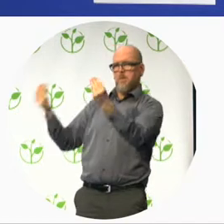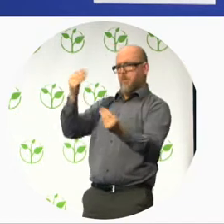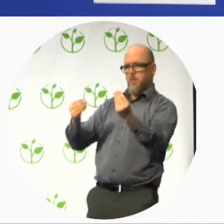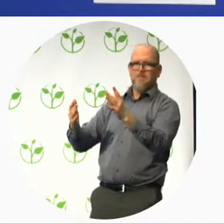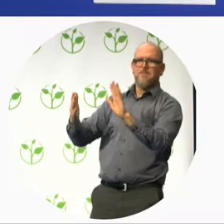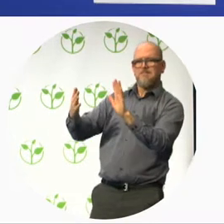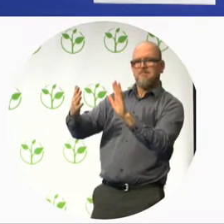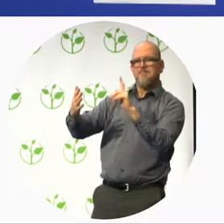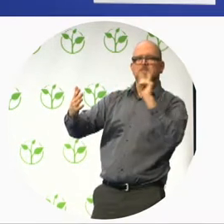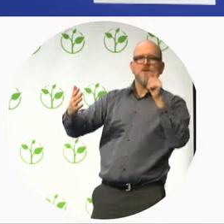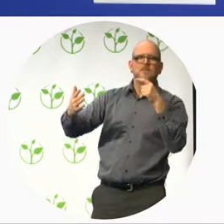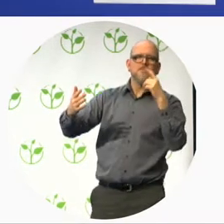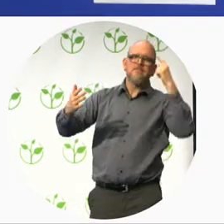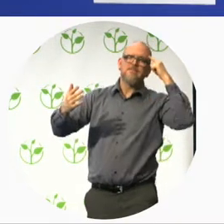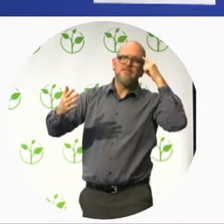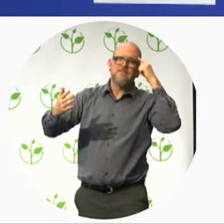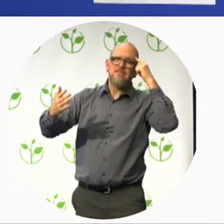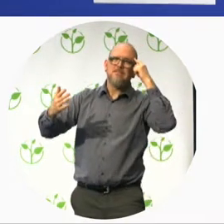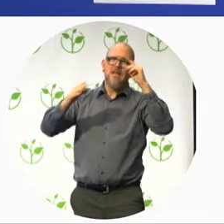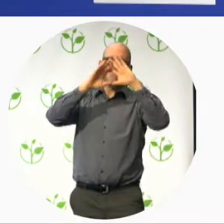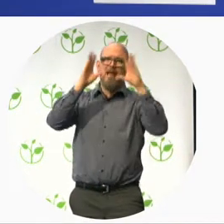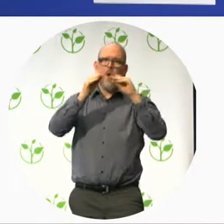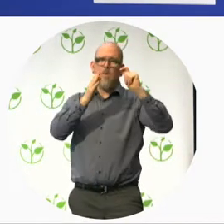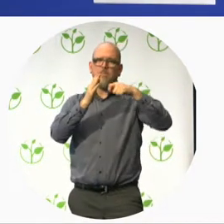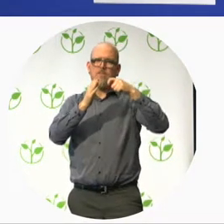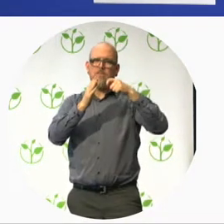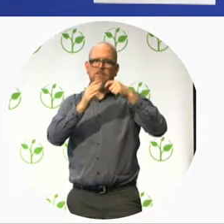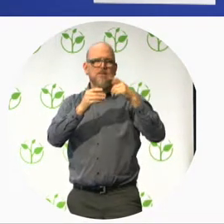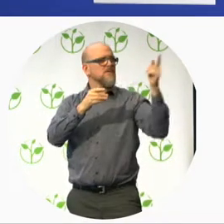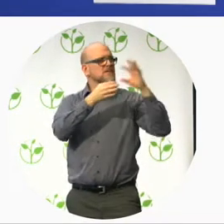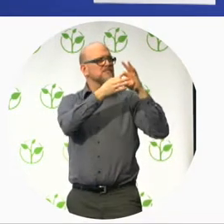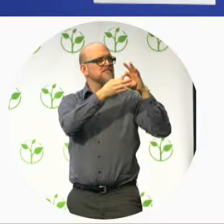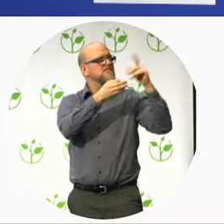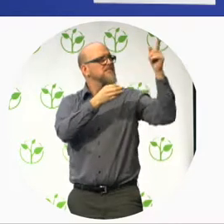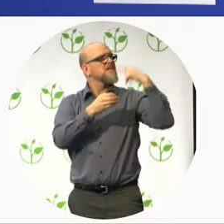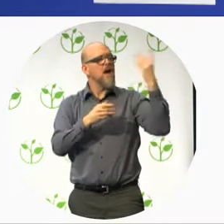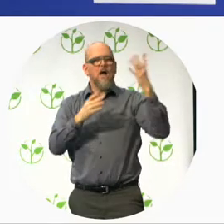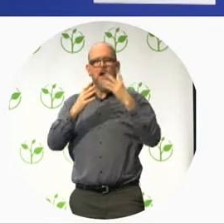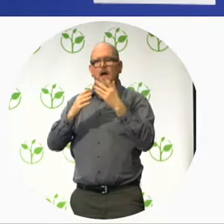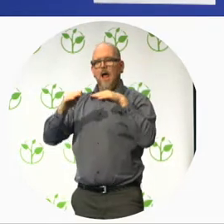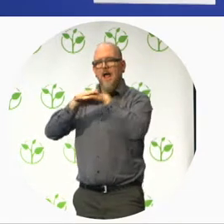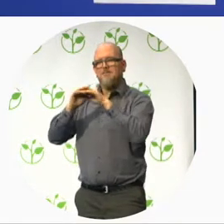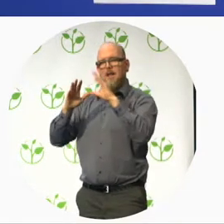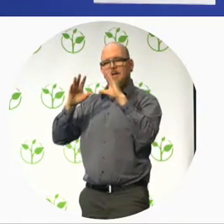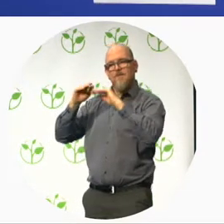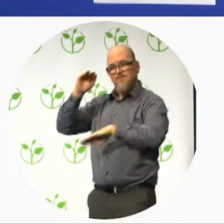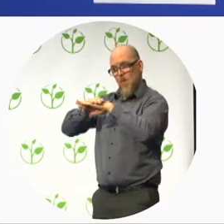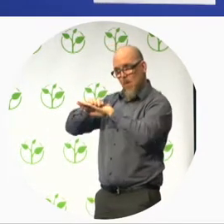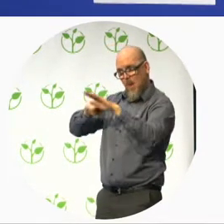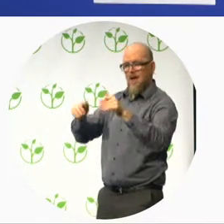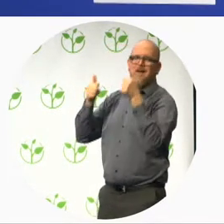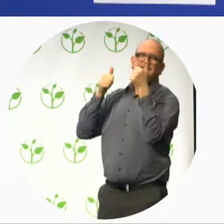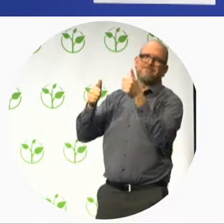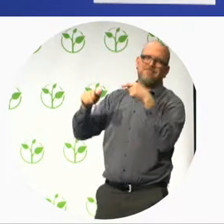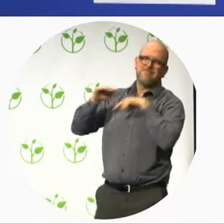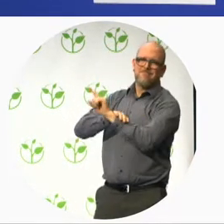and knowledge of video captioning, the deaf community, or website design. She was given the project